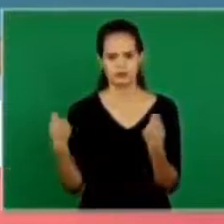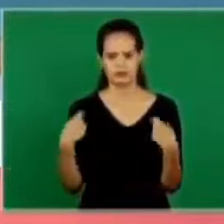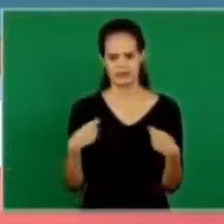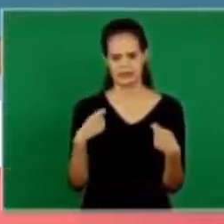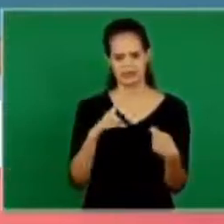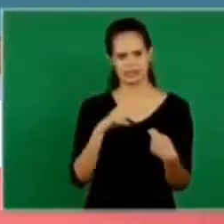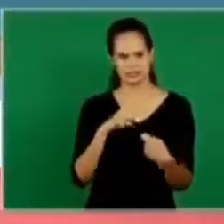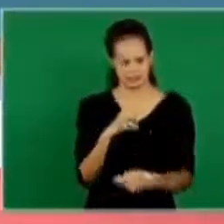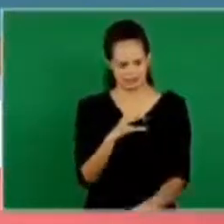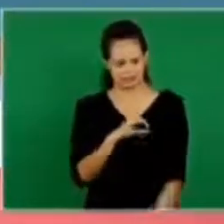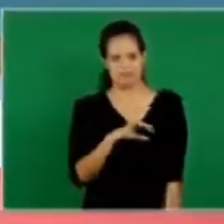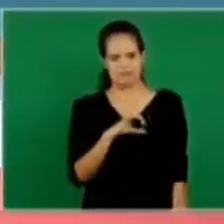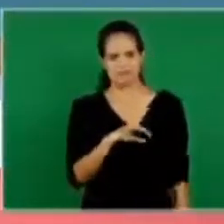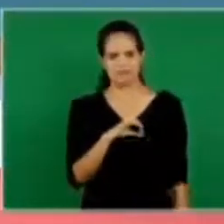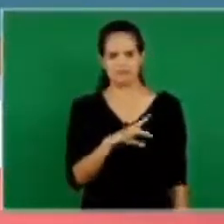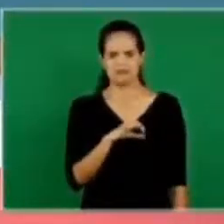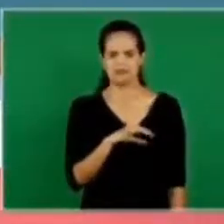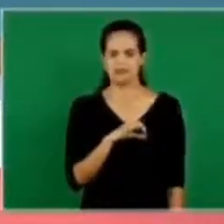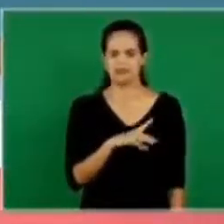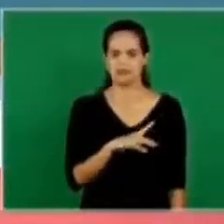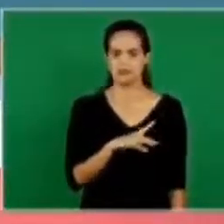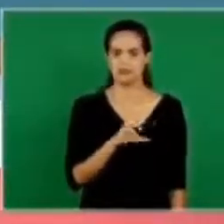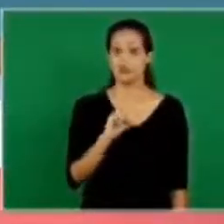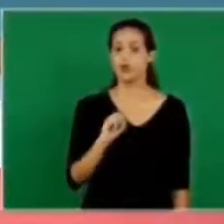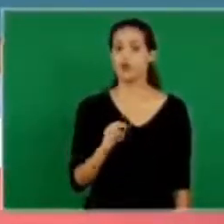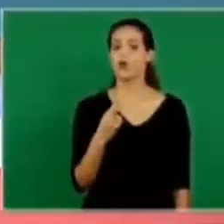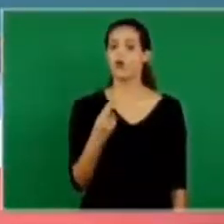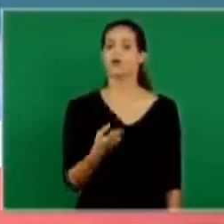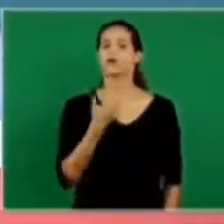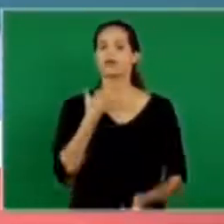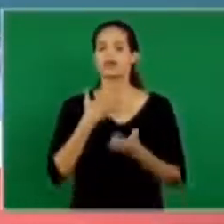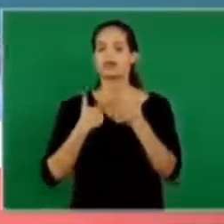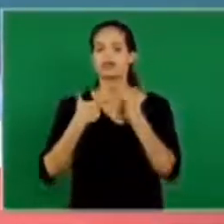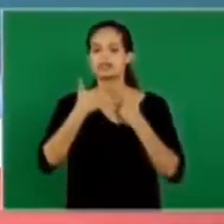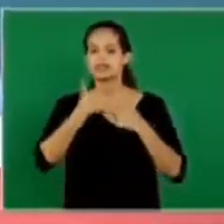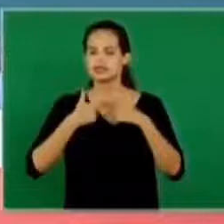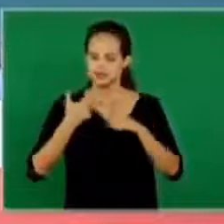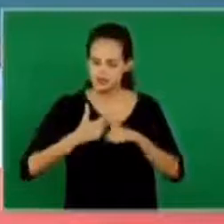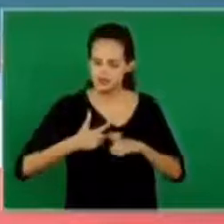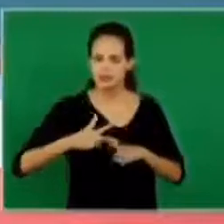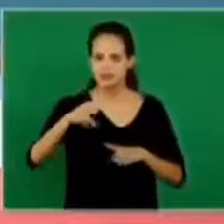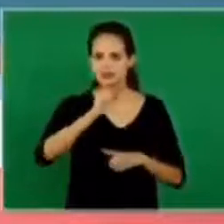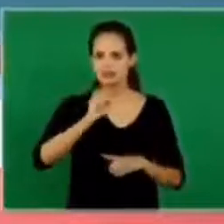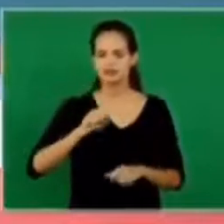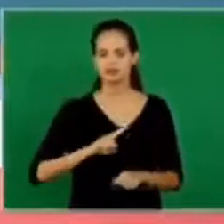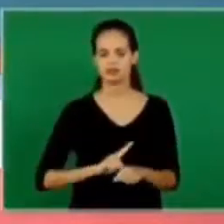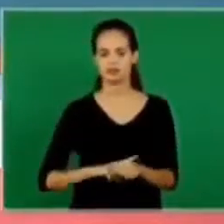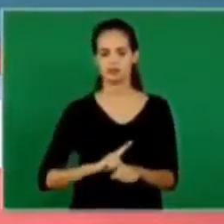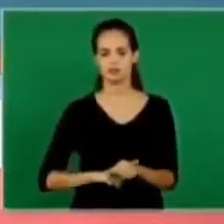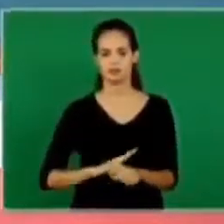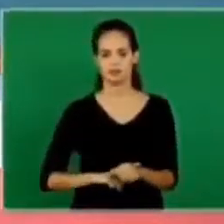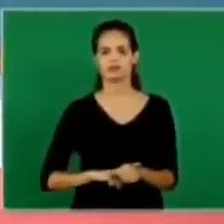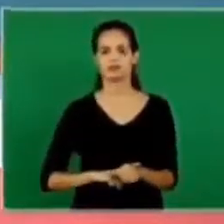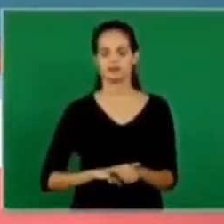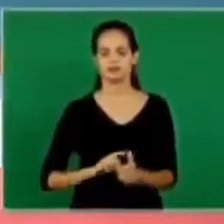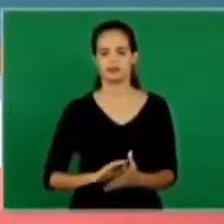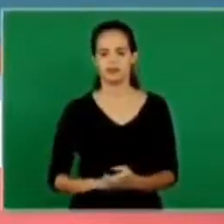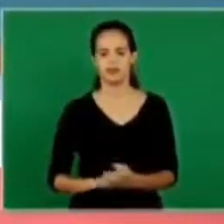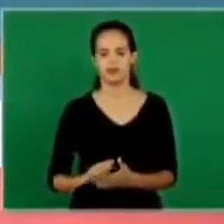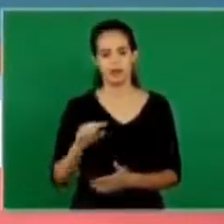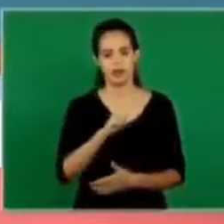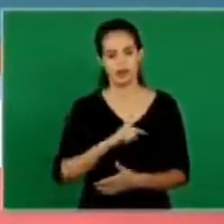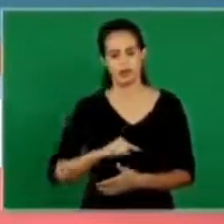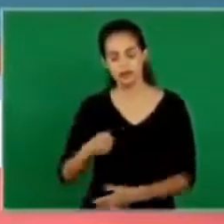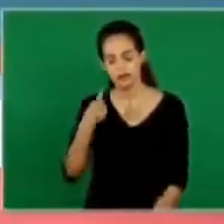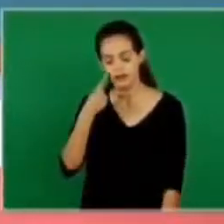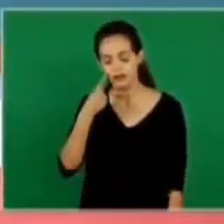Does the youth have to be afraid or desiring to overcome this moment?